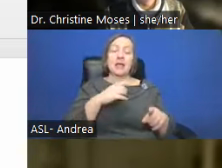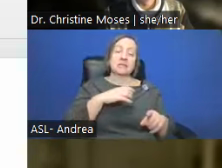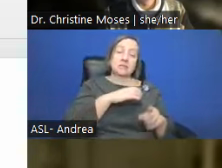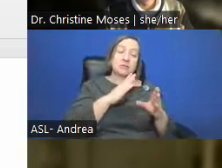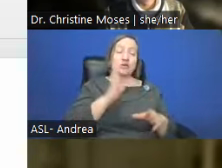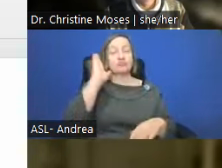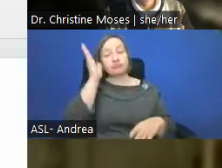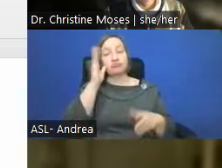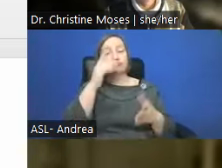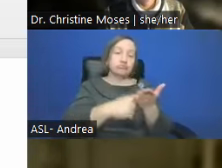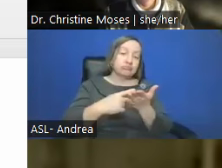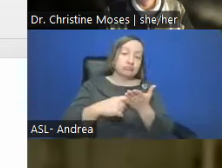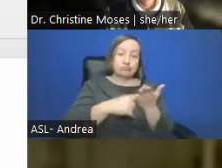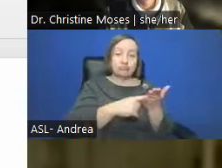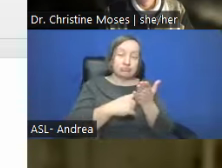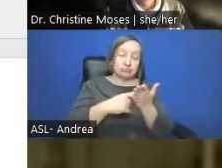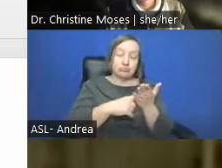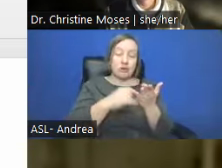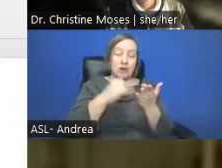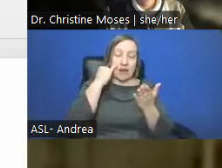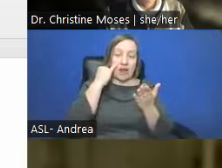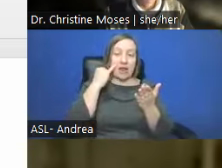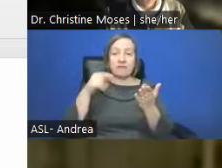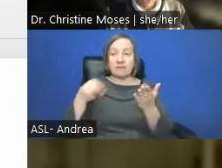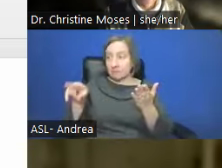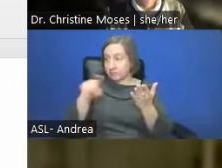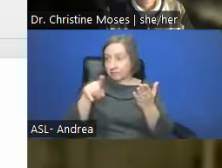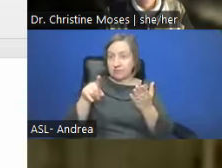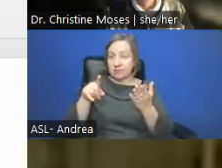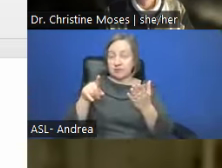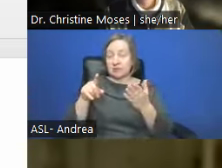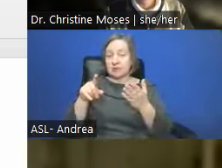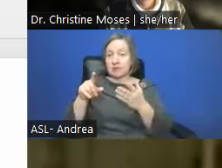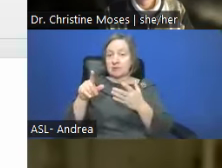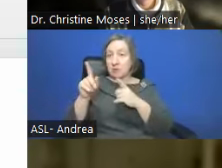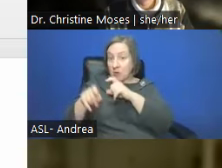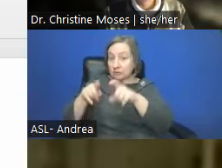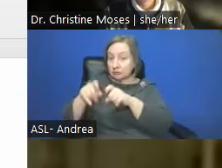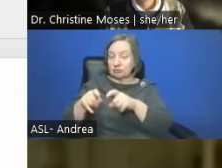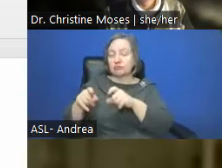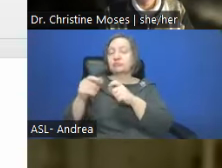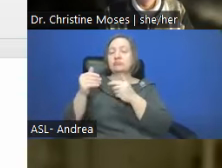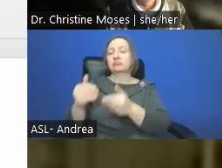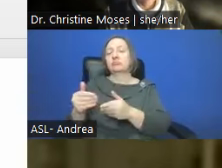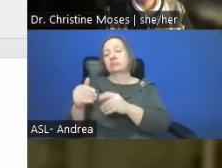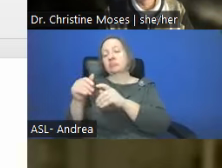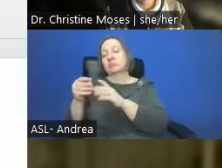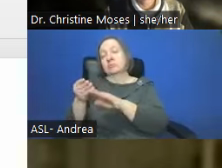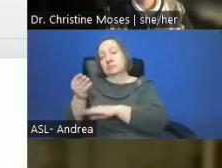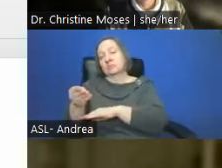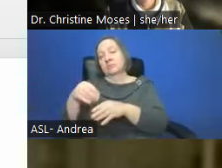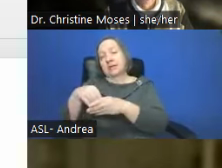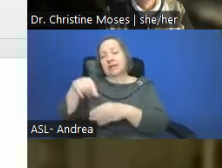presenting and/or discussing things, if attendees have questions, please feel free to submit them through